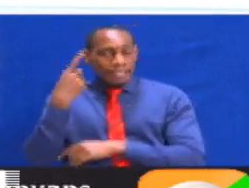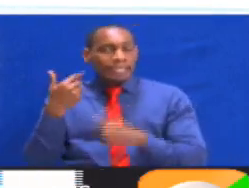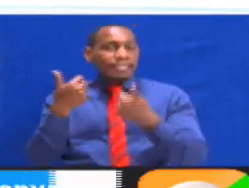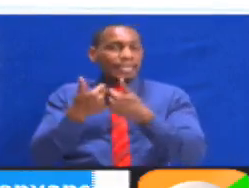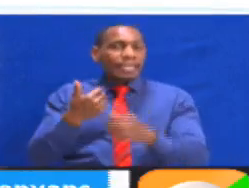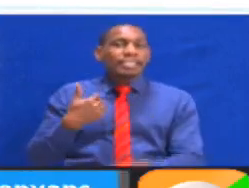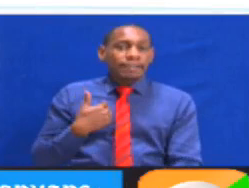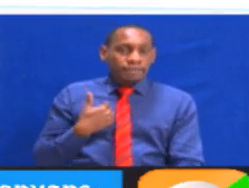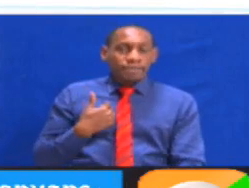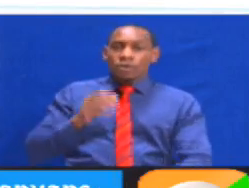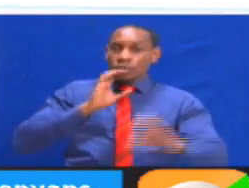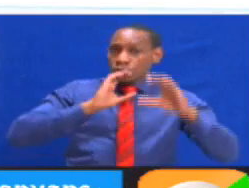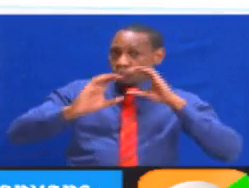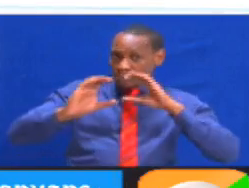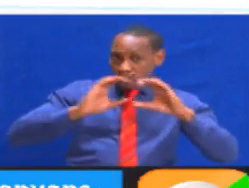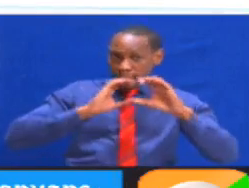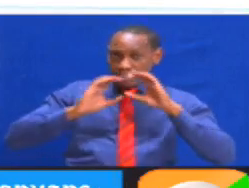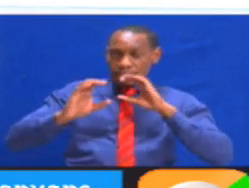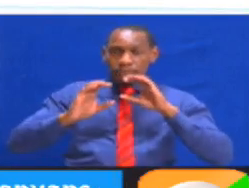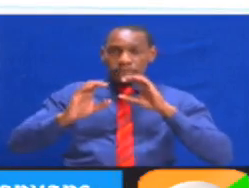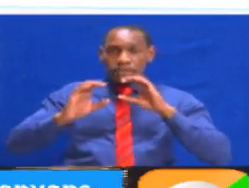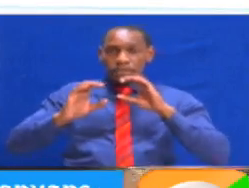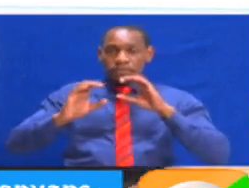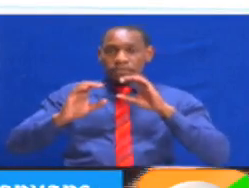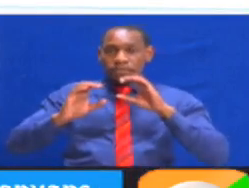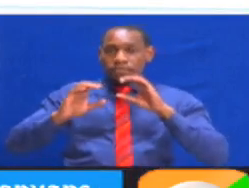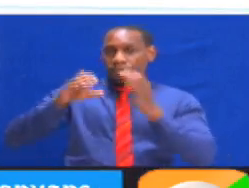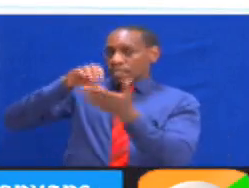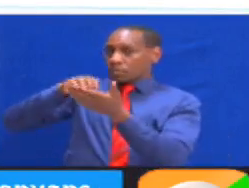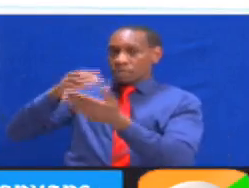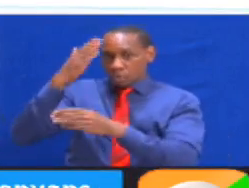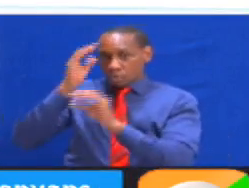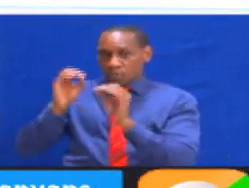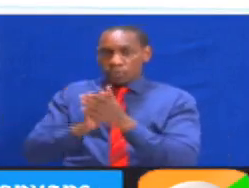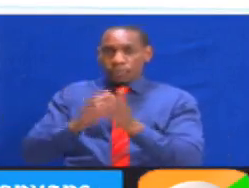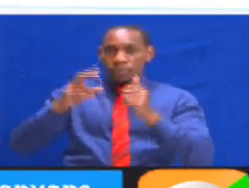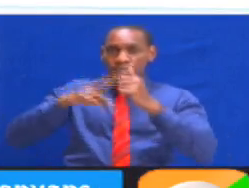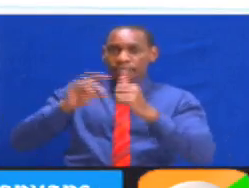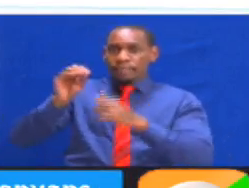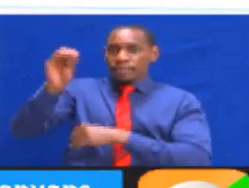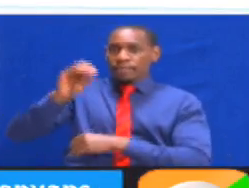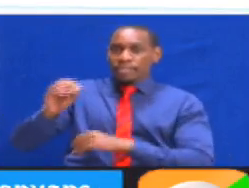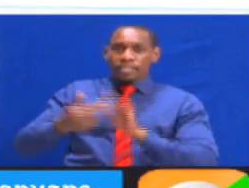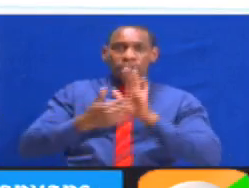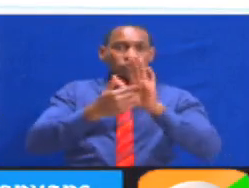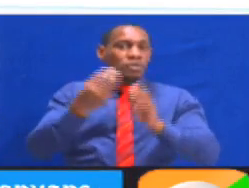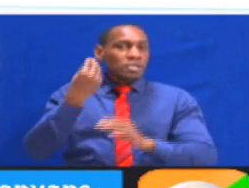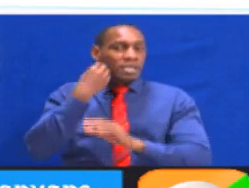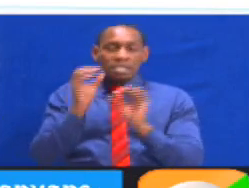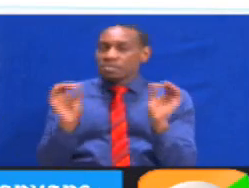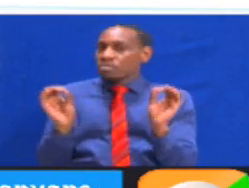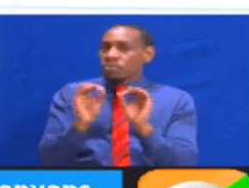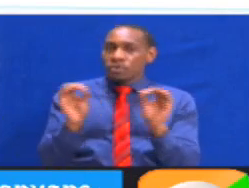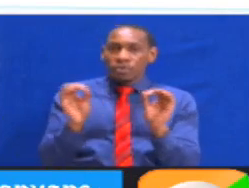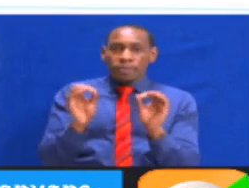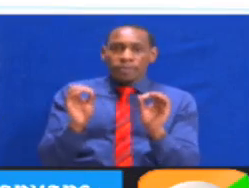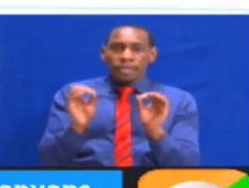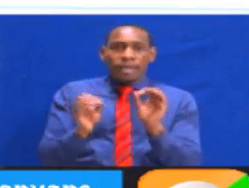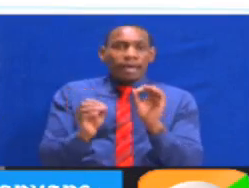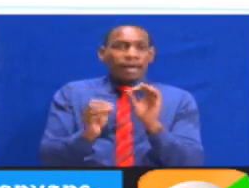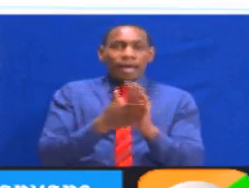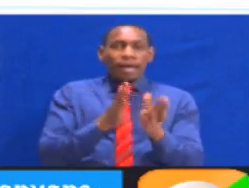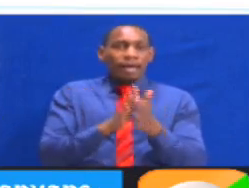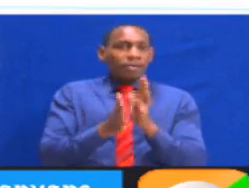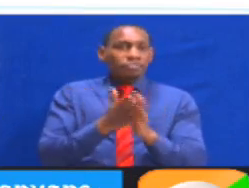challenge of communicating something that is faceless. Like we say, 75% are asymptomatic. You're not seeing tragic,